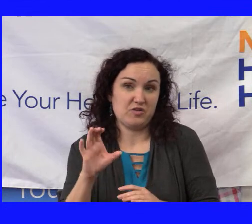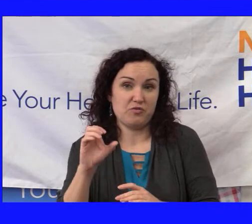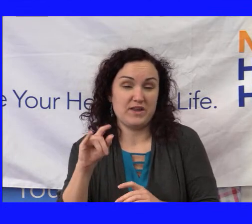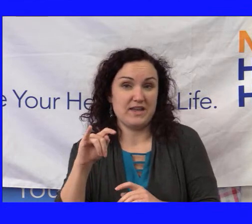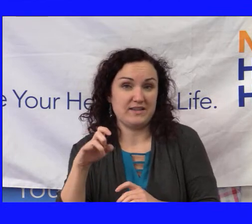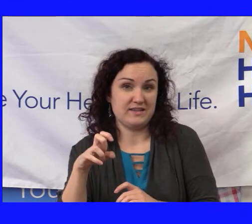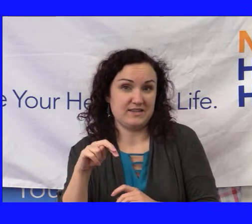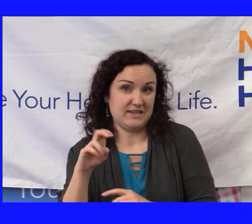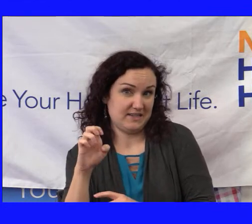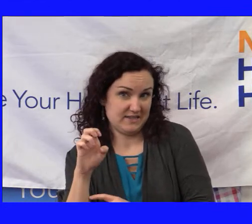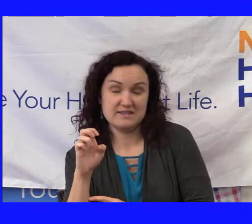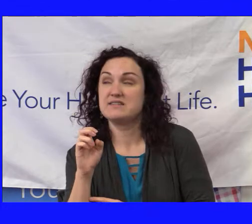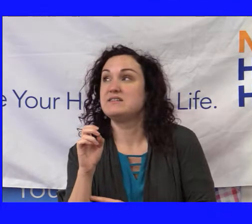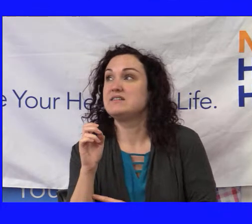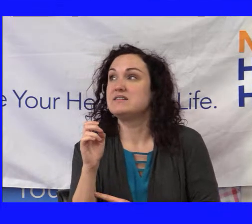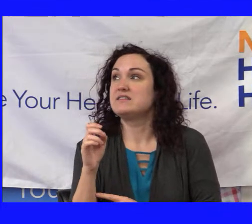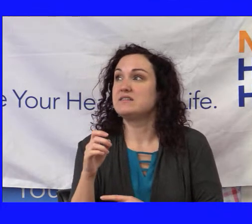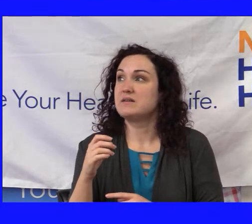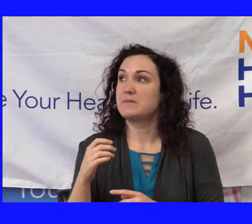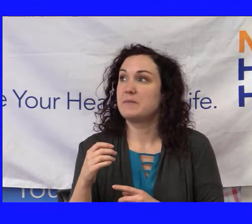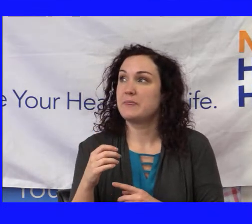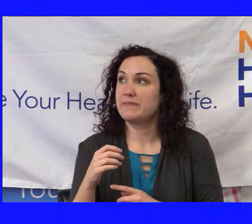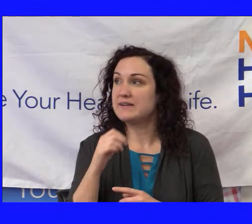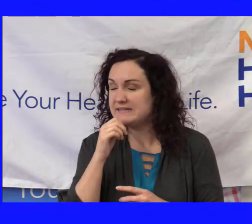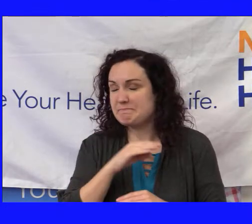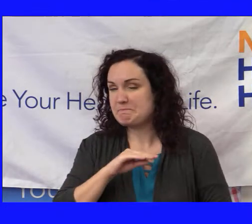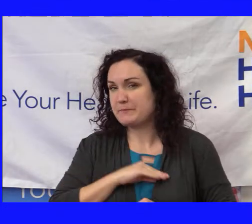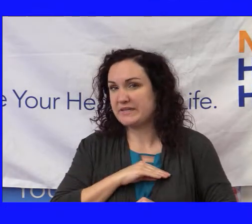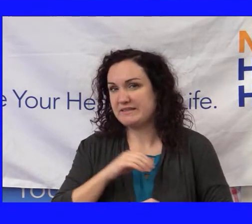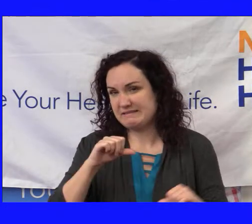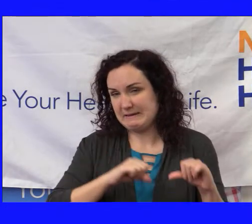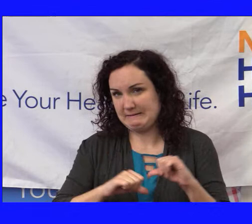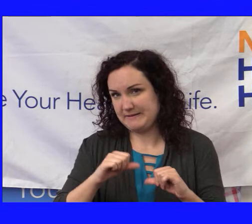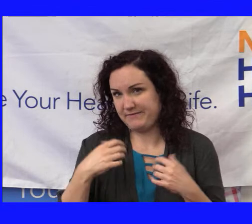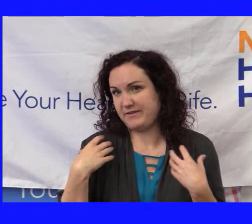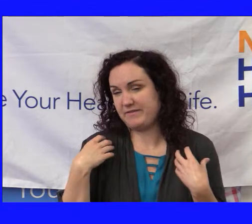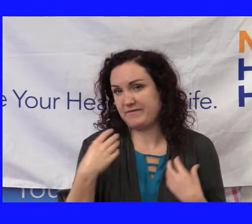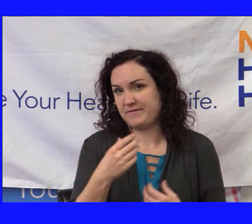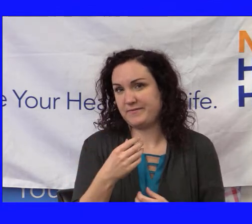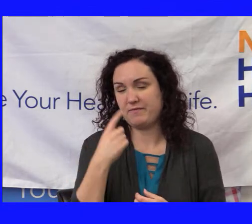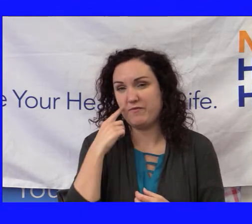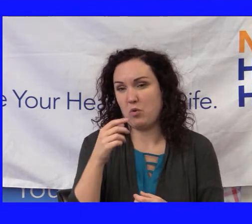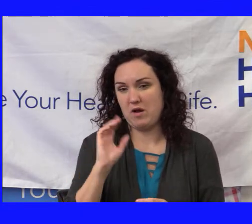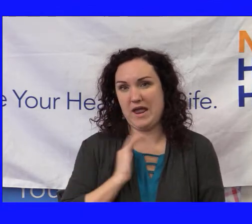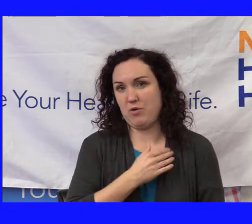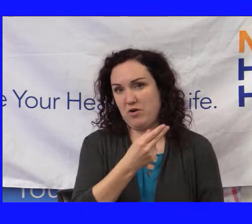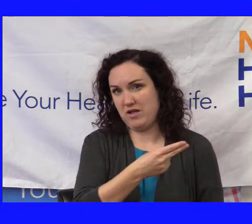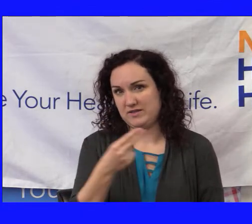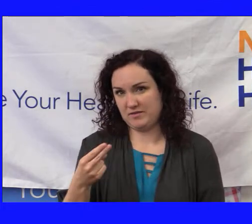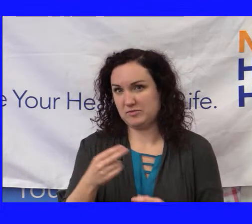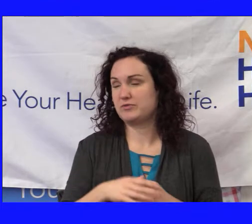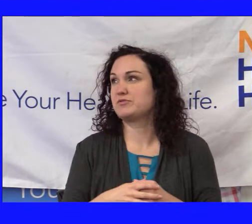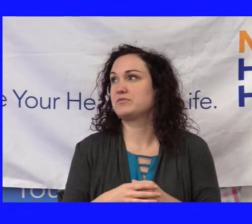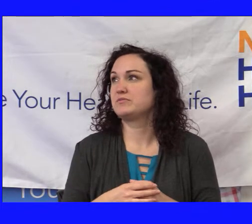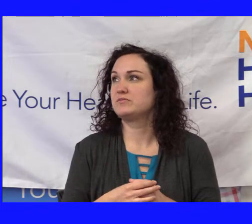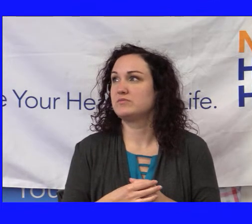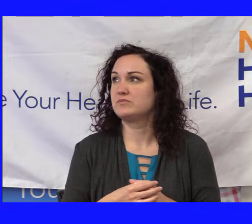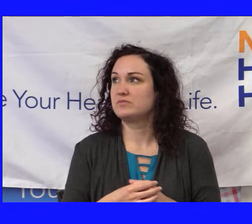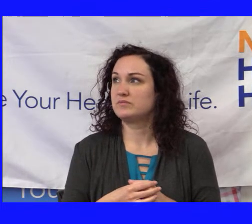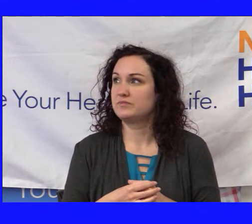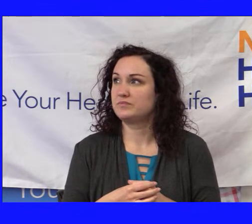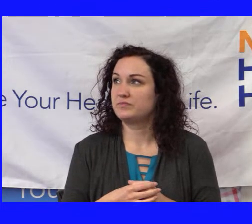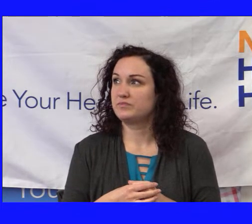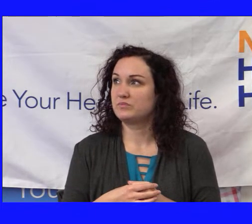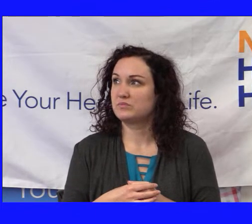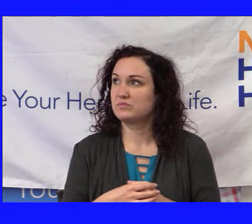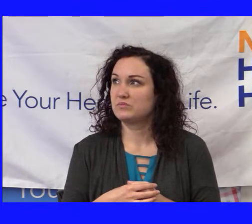the scientific rigor required at health and hospitals of our diagnostic screening tools. So this was a very pioneering and landmark stance on this. There